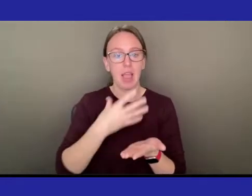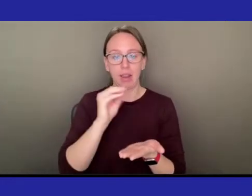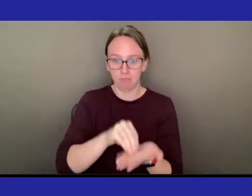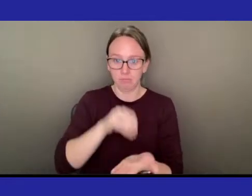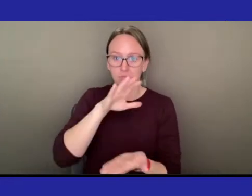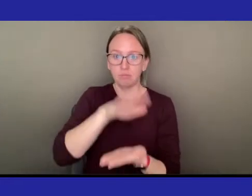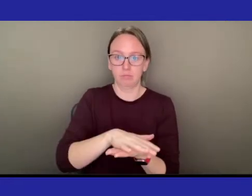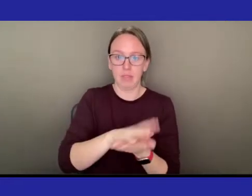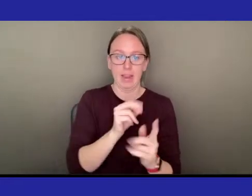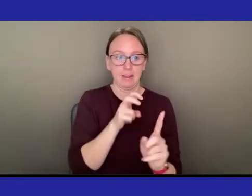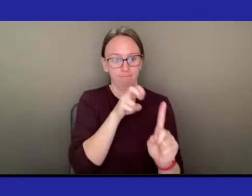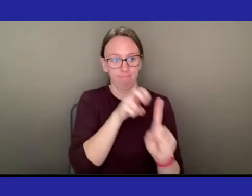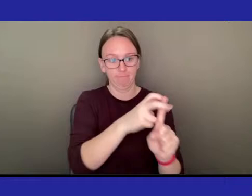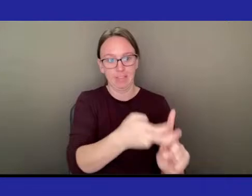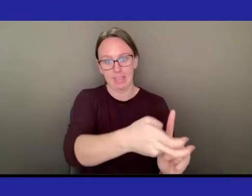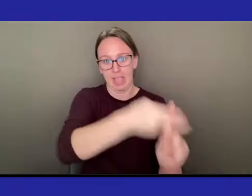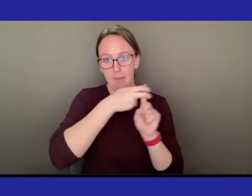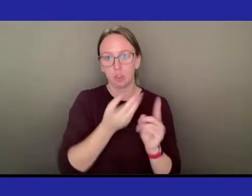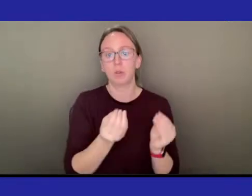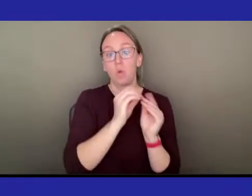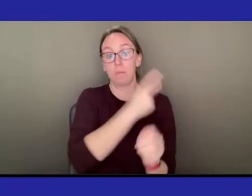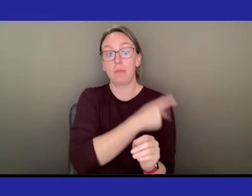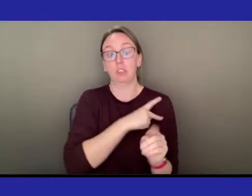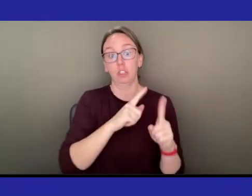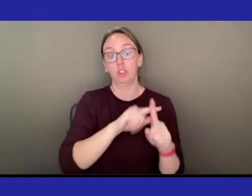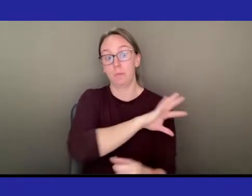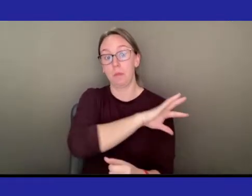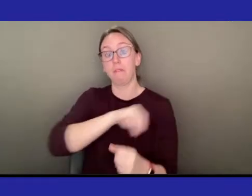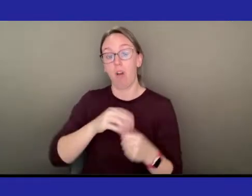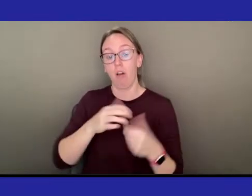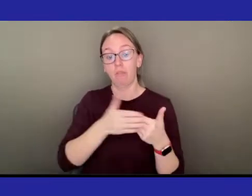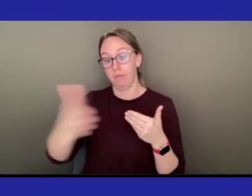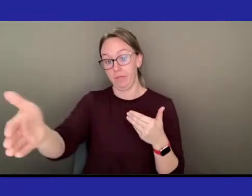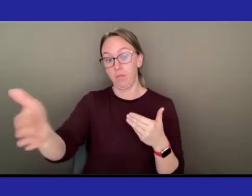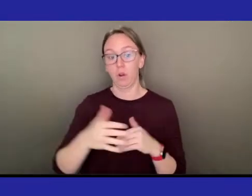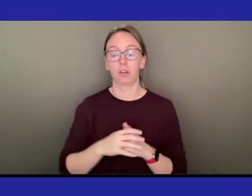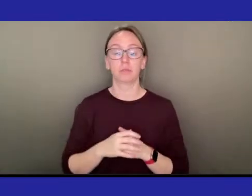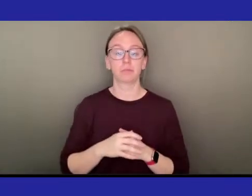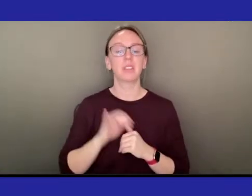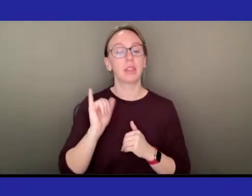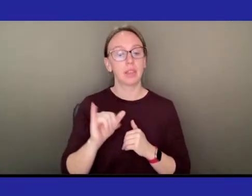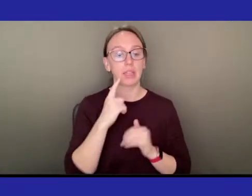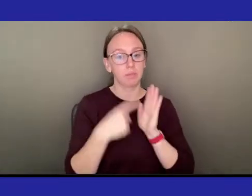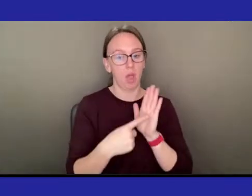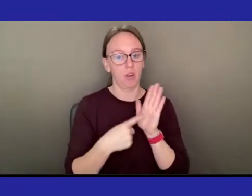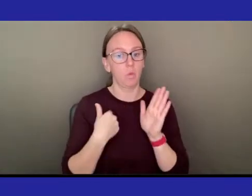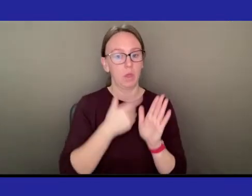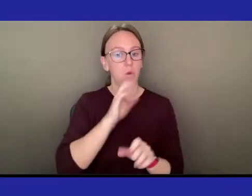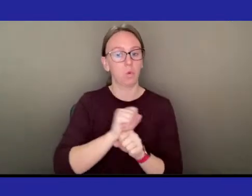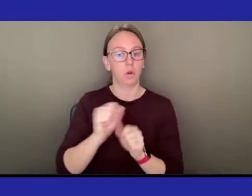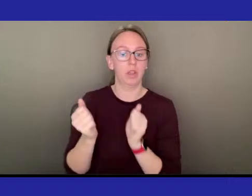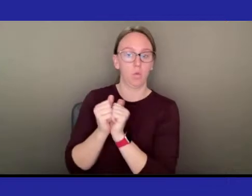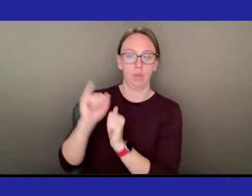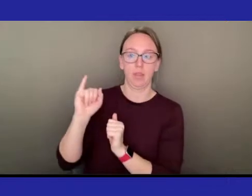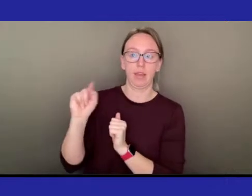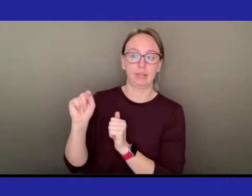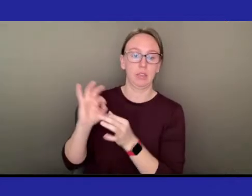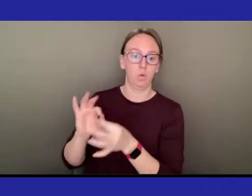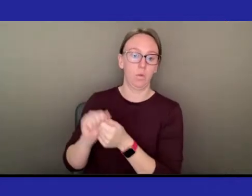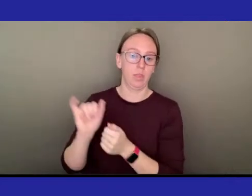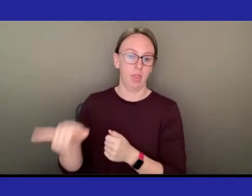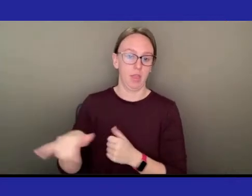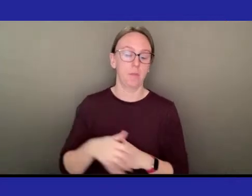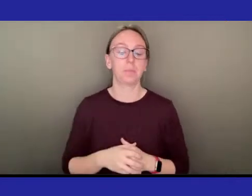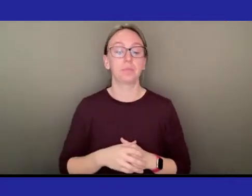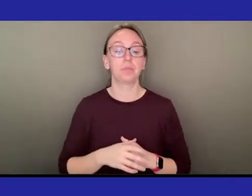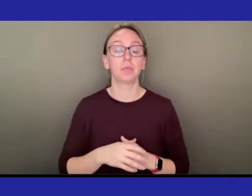patients moving forward as part of that model. So something that we're going to be working on with IT. And then our goals, once we have